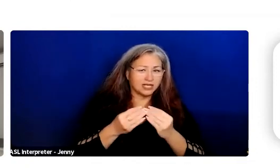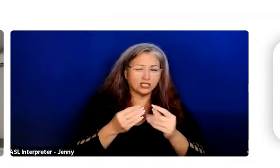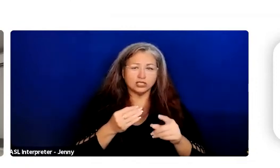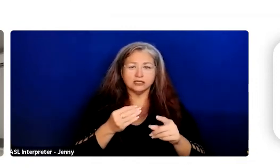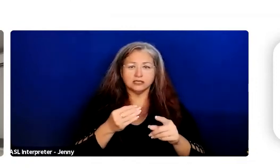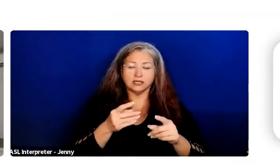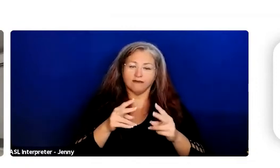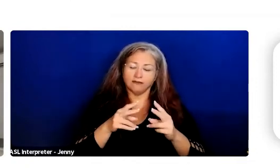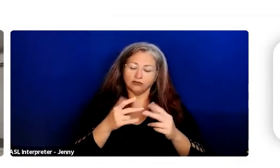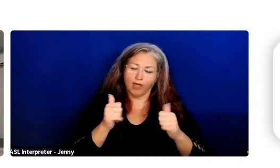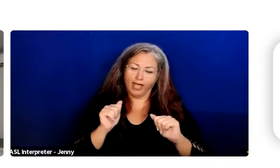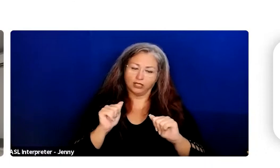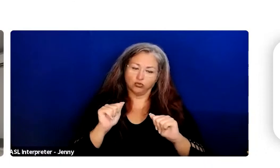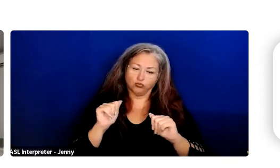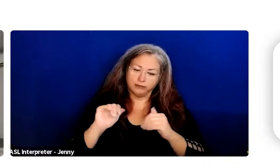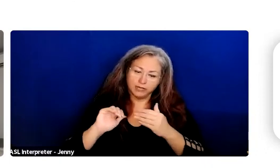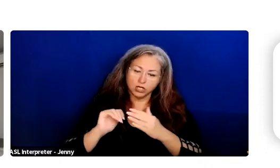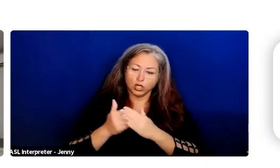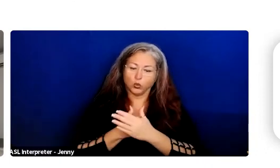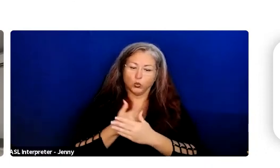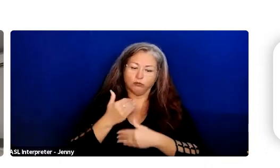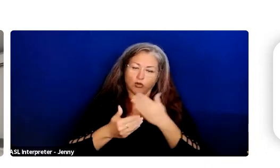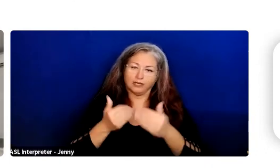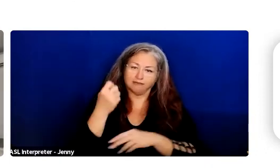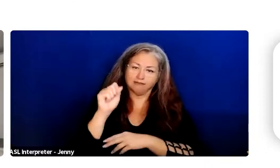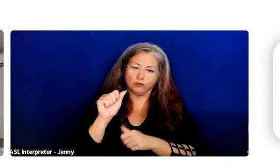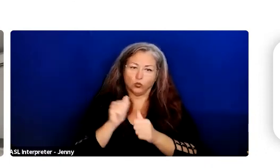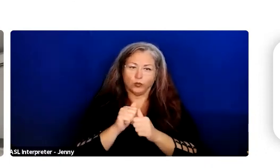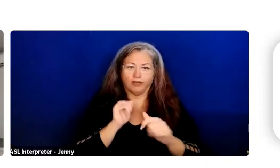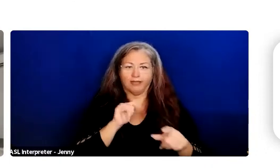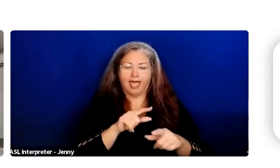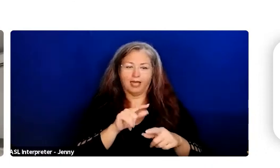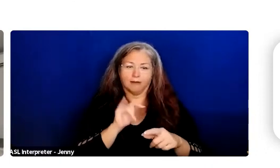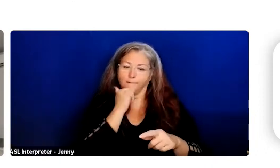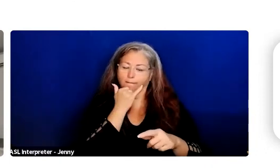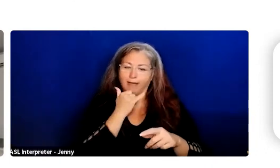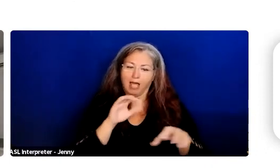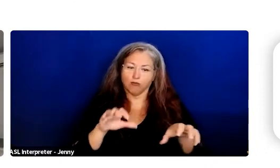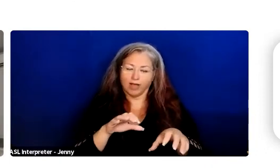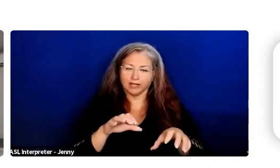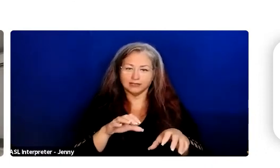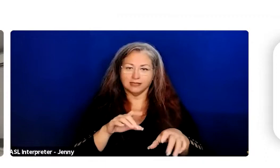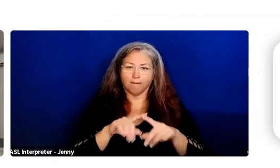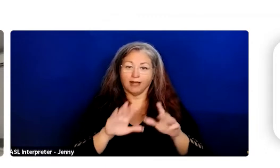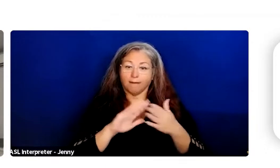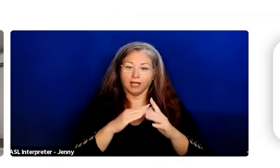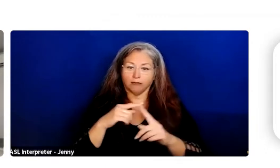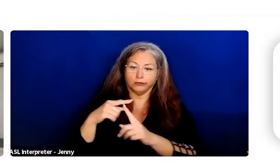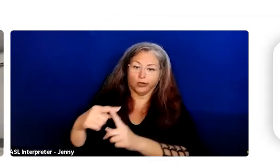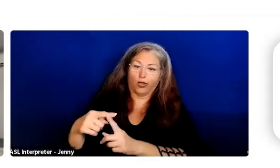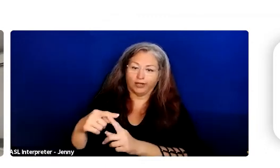are revolutionizing against malpractice in different industries are perhaps being targeted